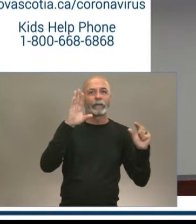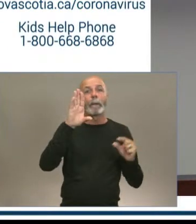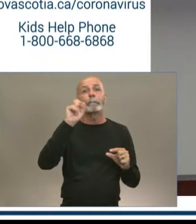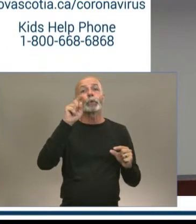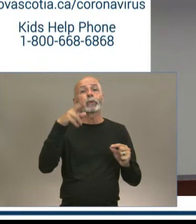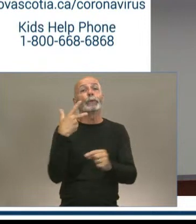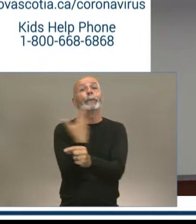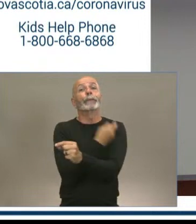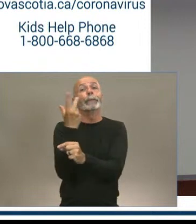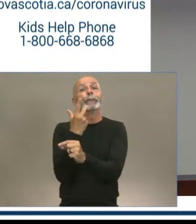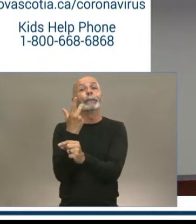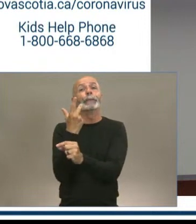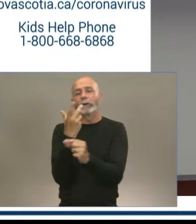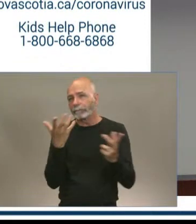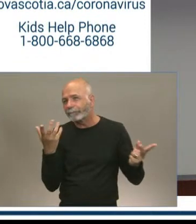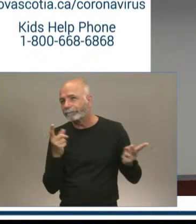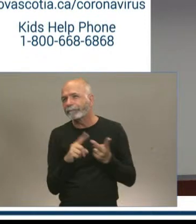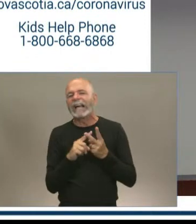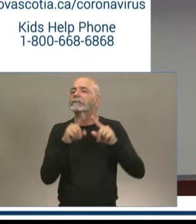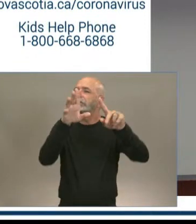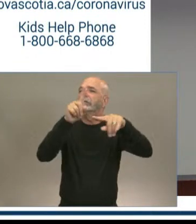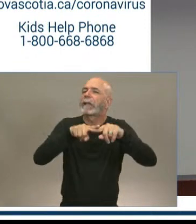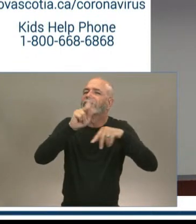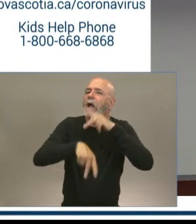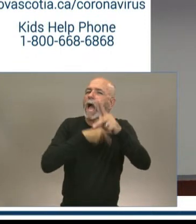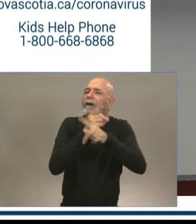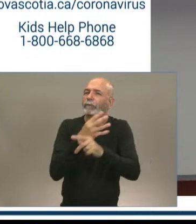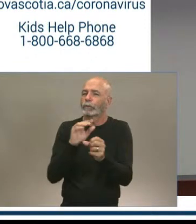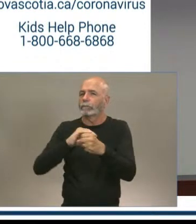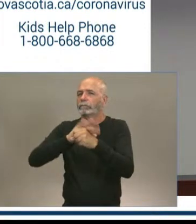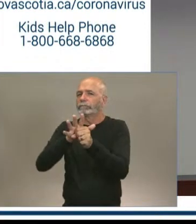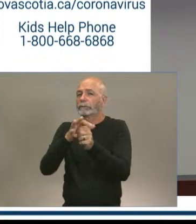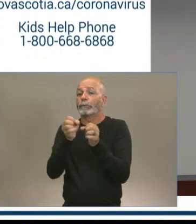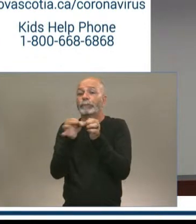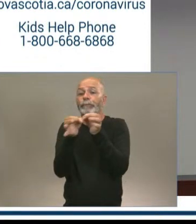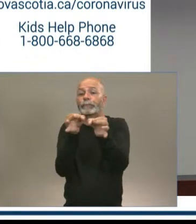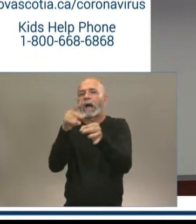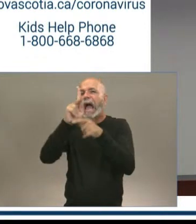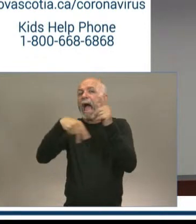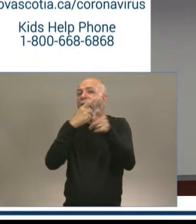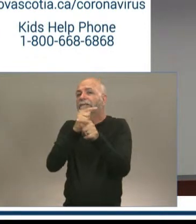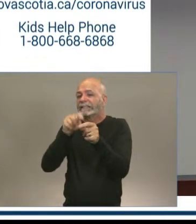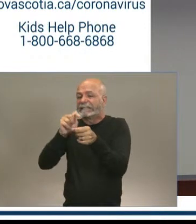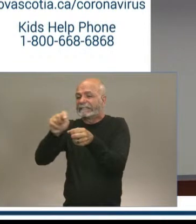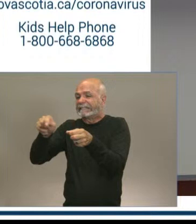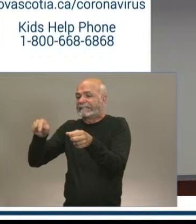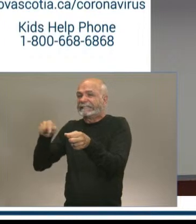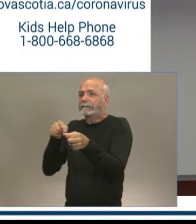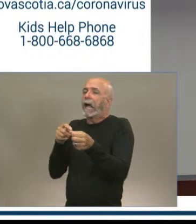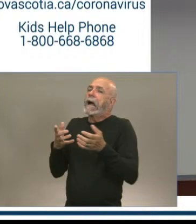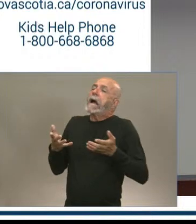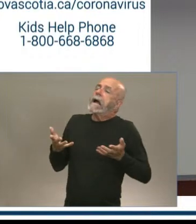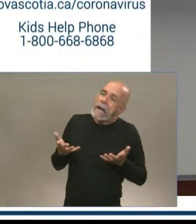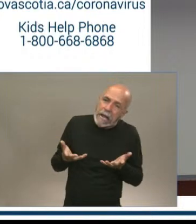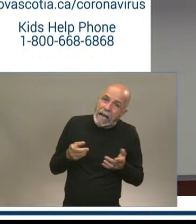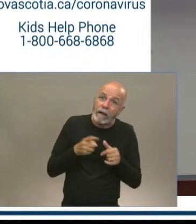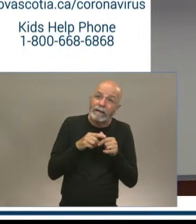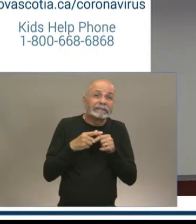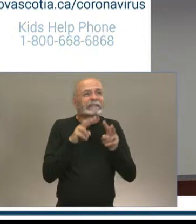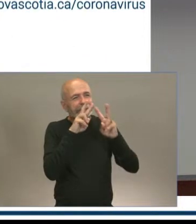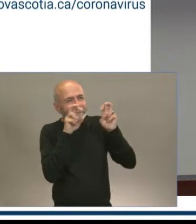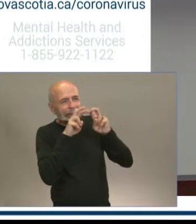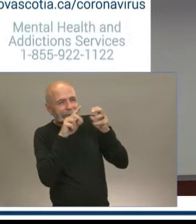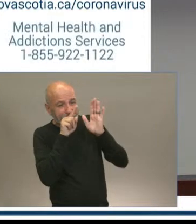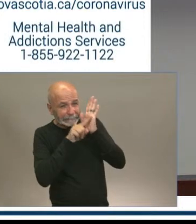variants. So there's certainly no definitive answers. The science is not certain on that, and how long we, try